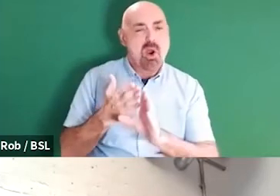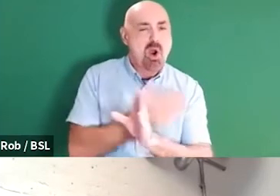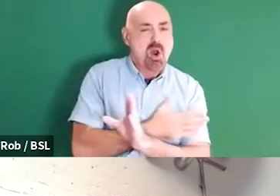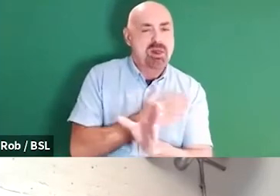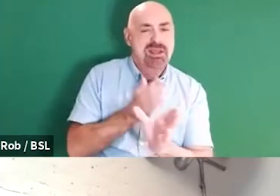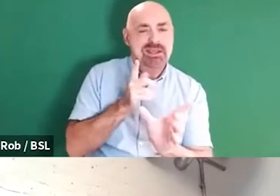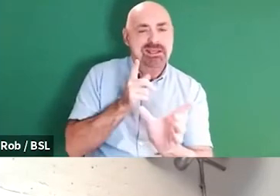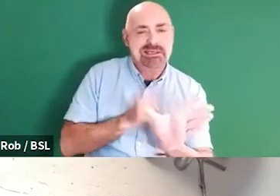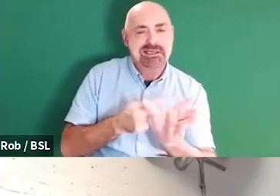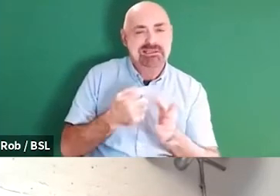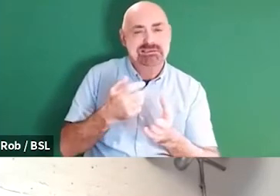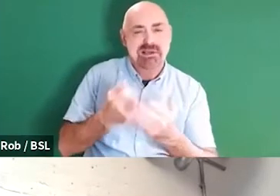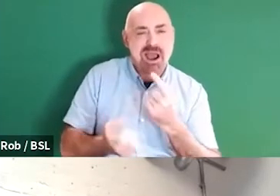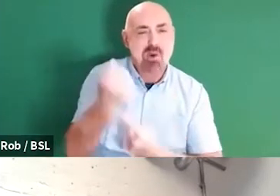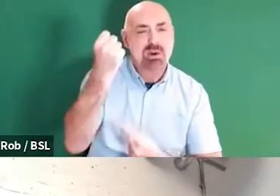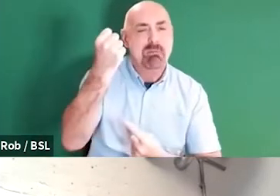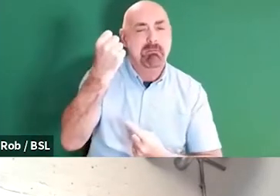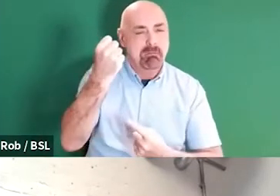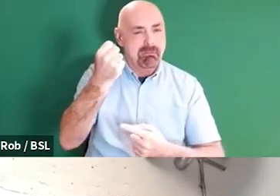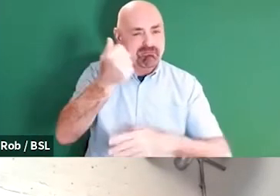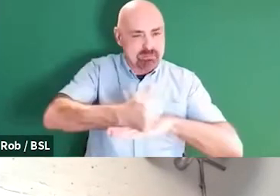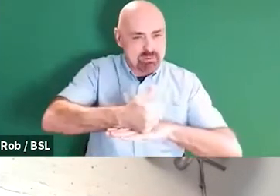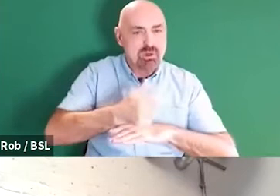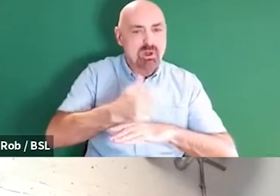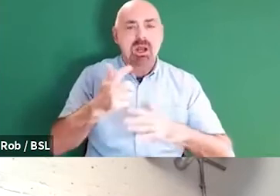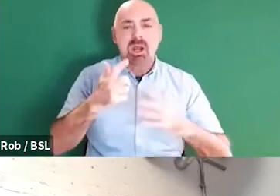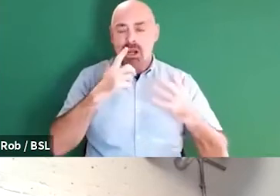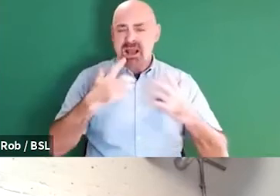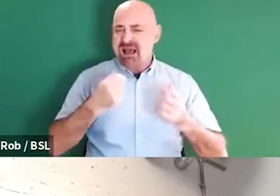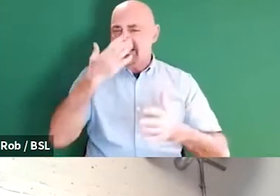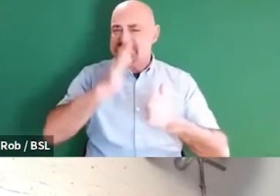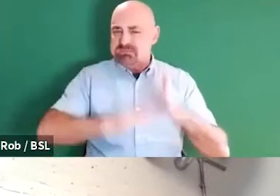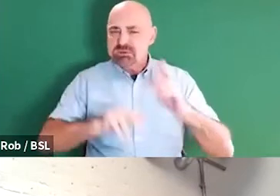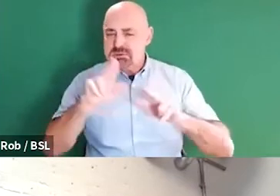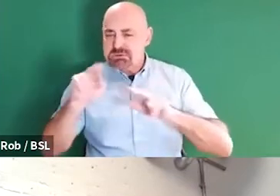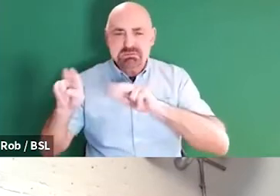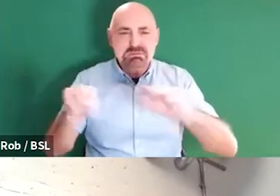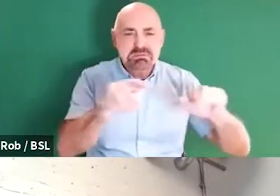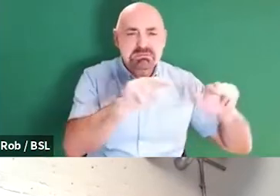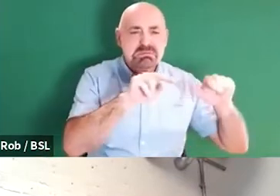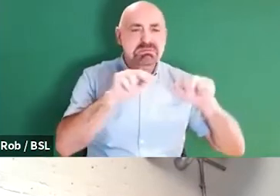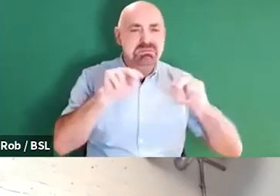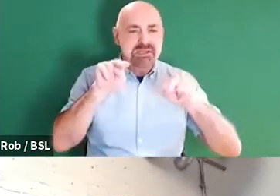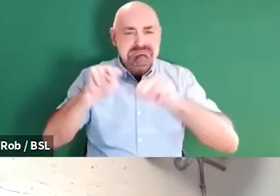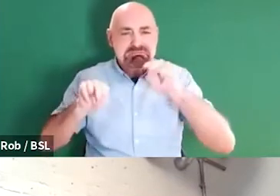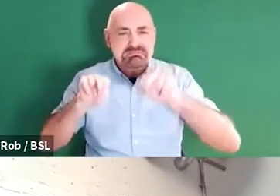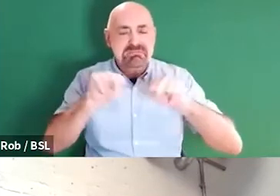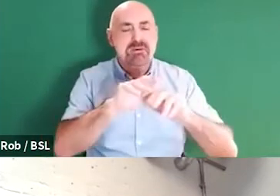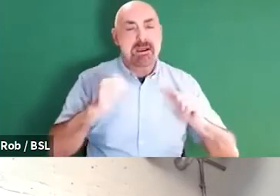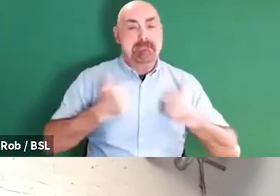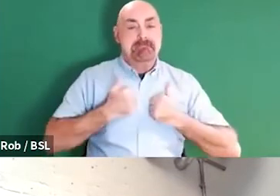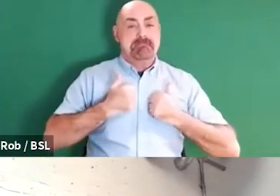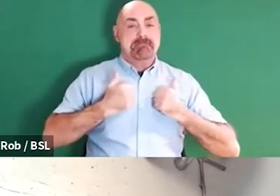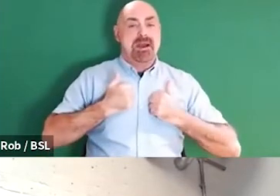we've got lots of experience of evaluating programs with a local systems change focus. My